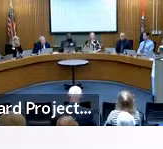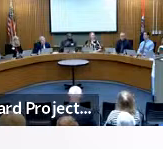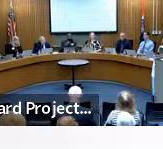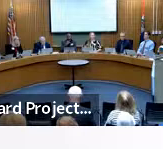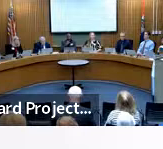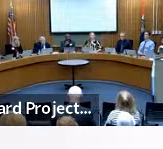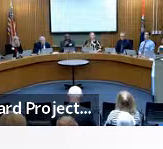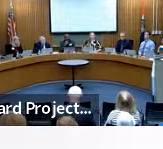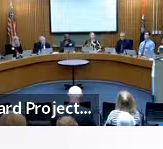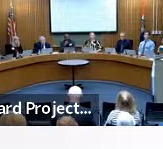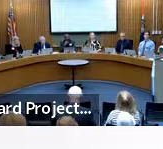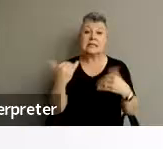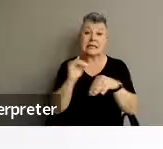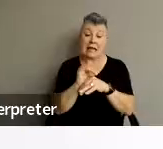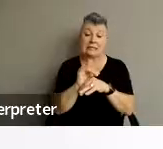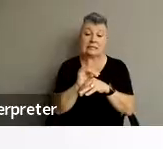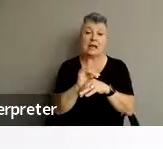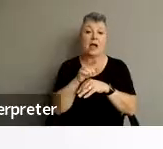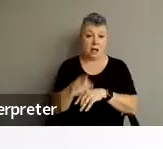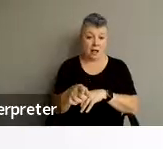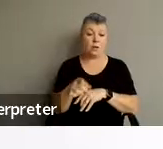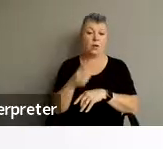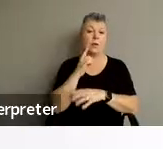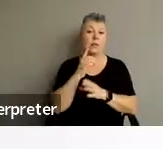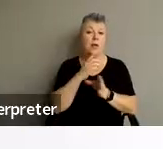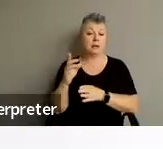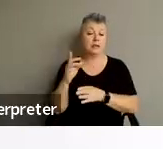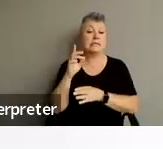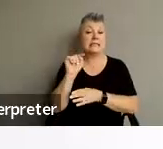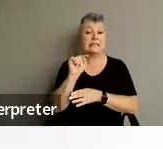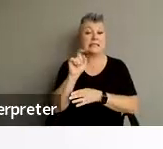on the setting the tax rate for the tax rate hearing.